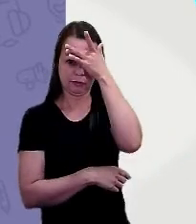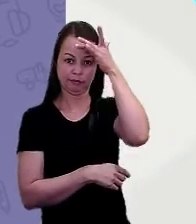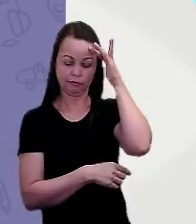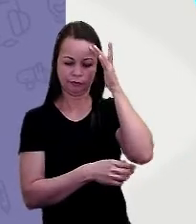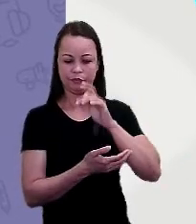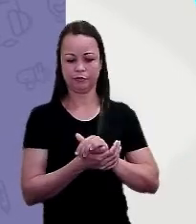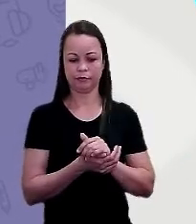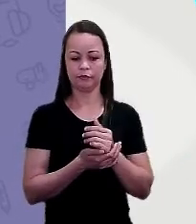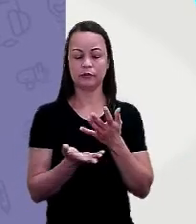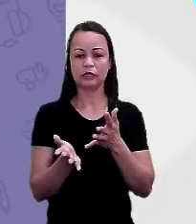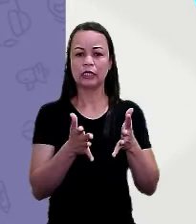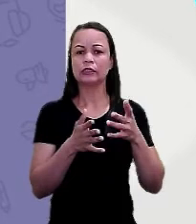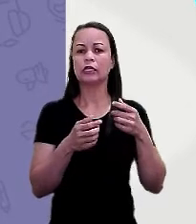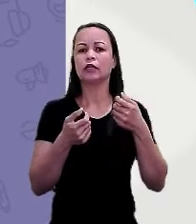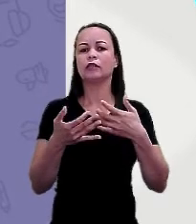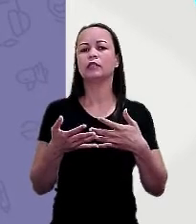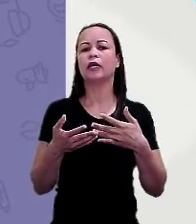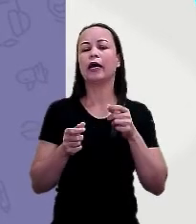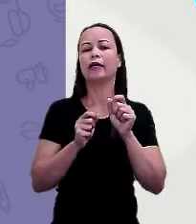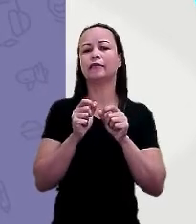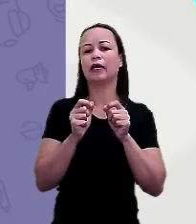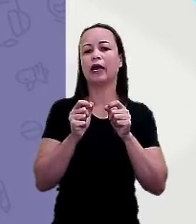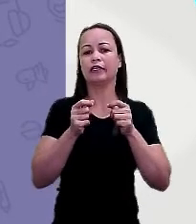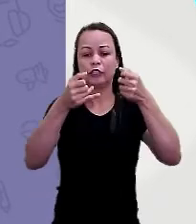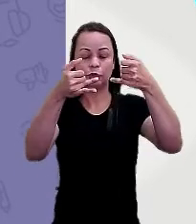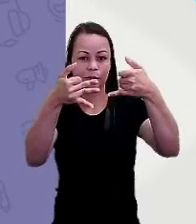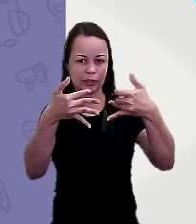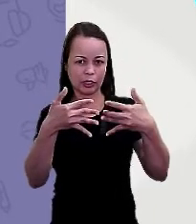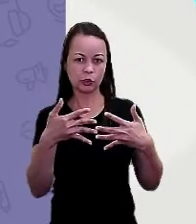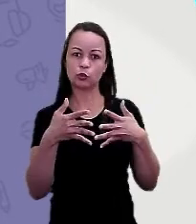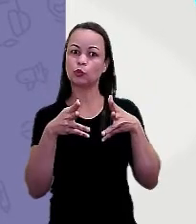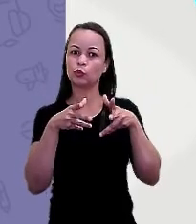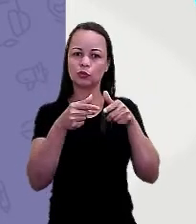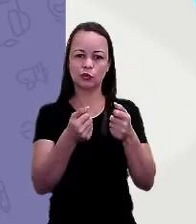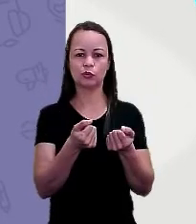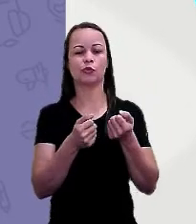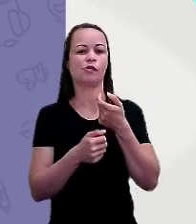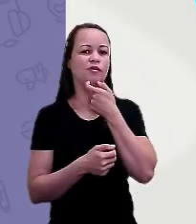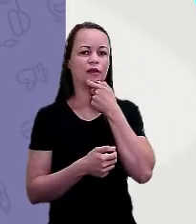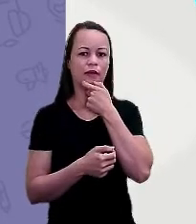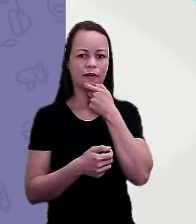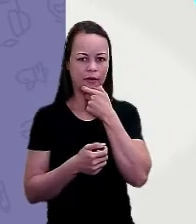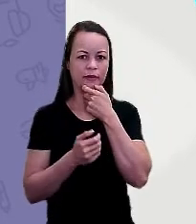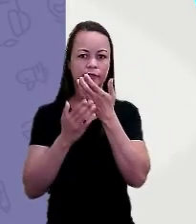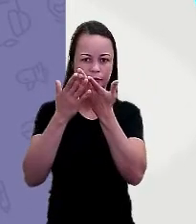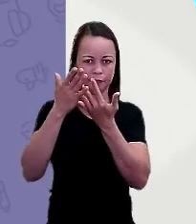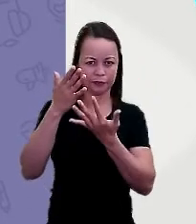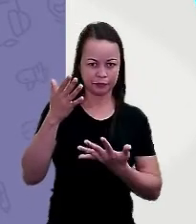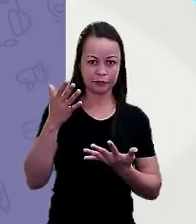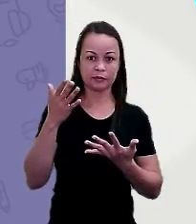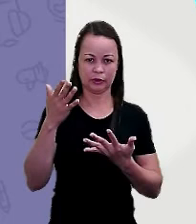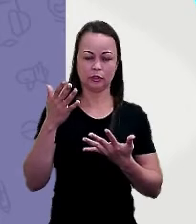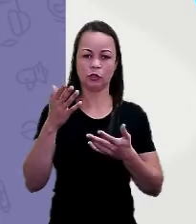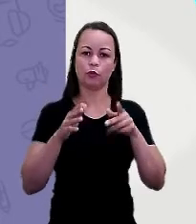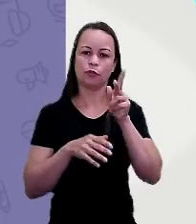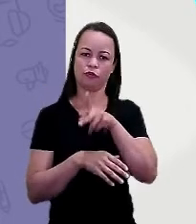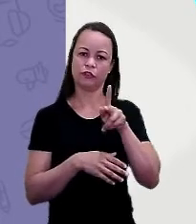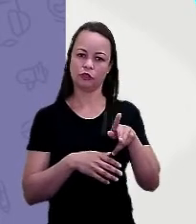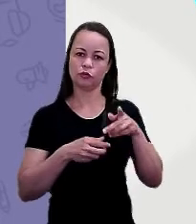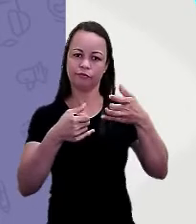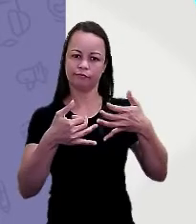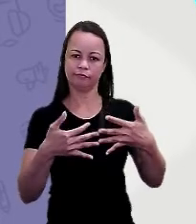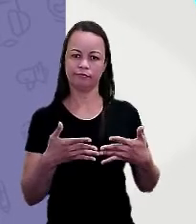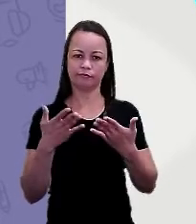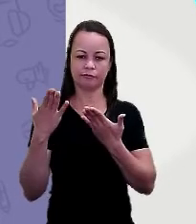assim, Hey stranger, I missed you. Long time no see, I missed you too.